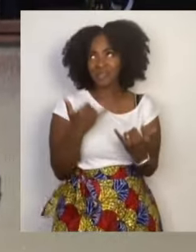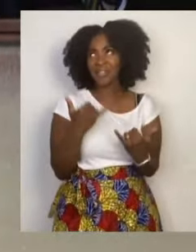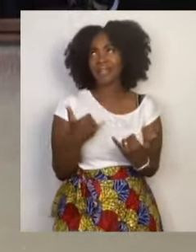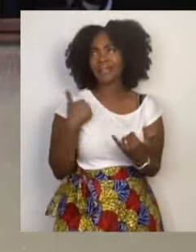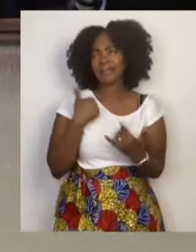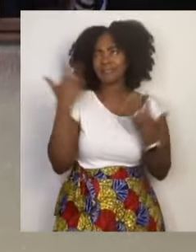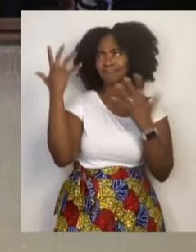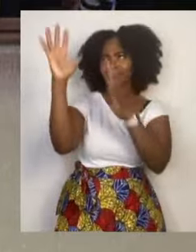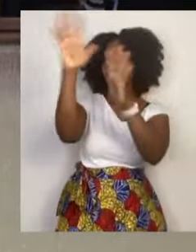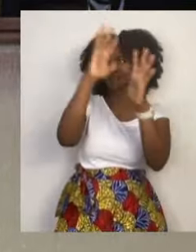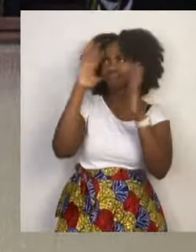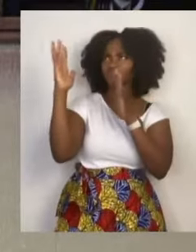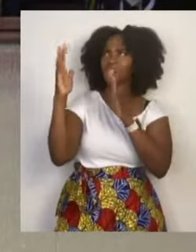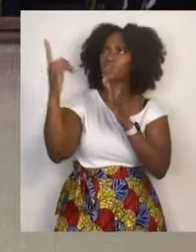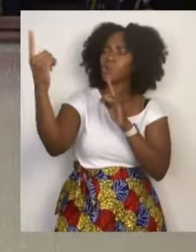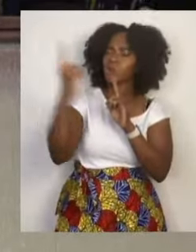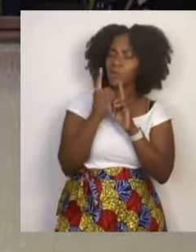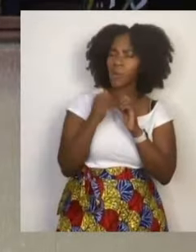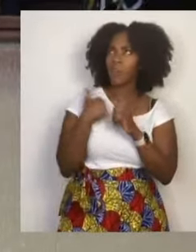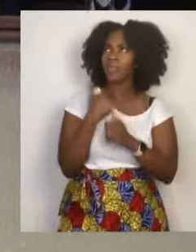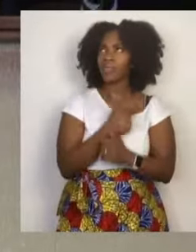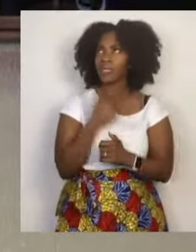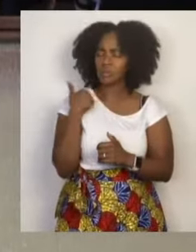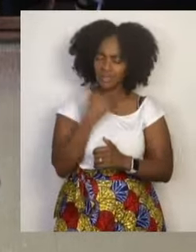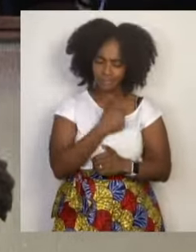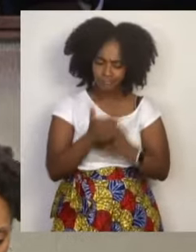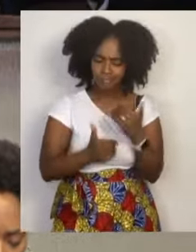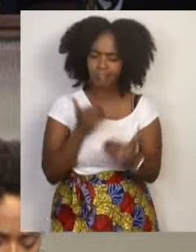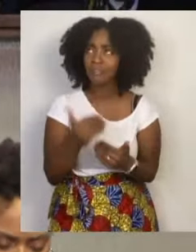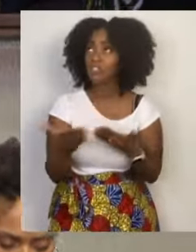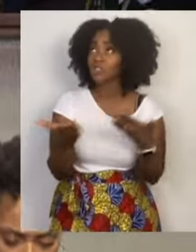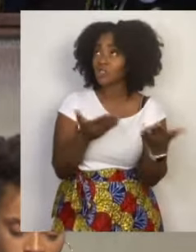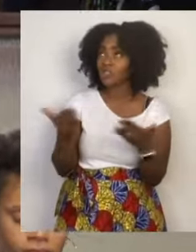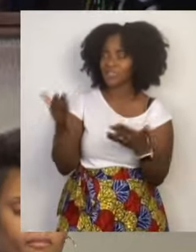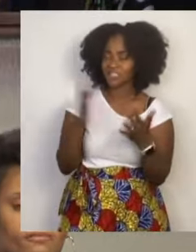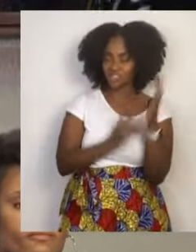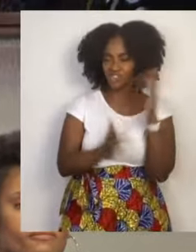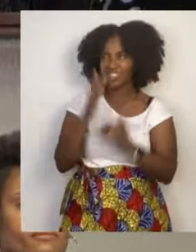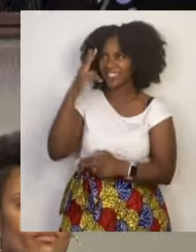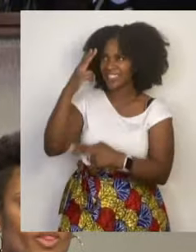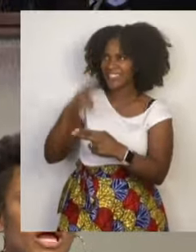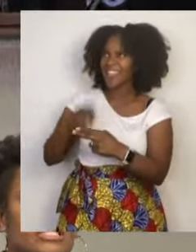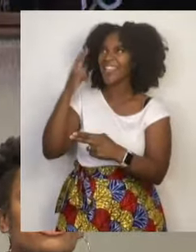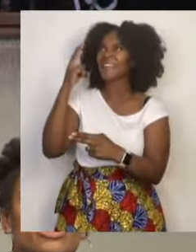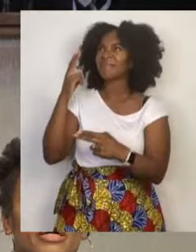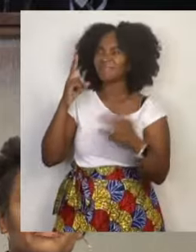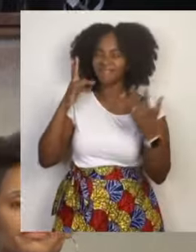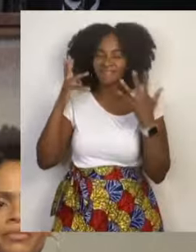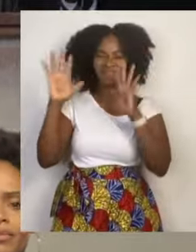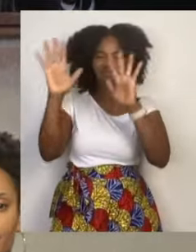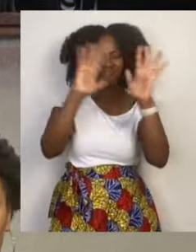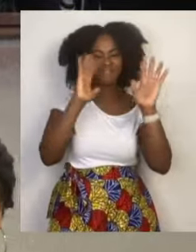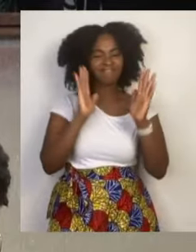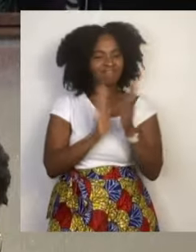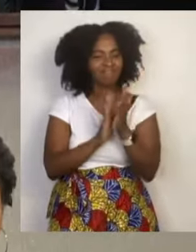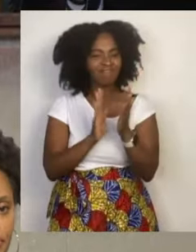in the presence of this service. In Jesus' name, clap your hands and give them glory, everybody.